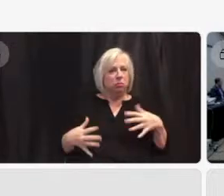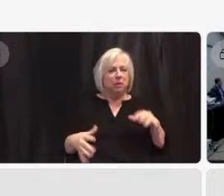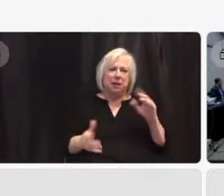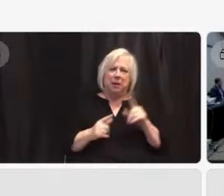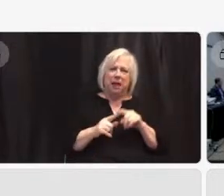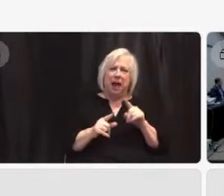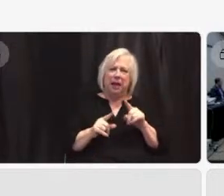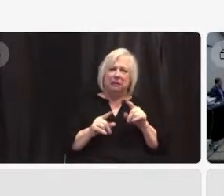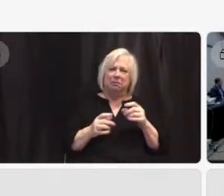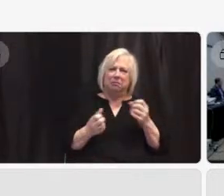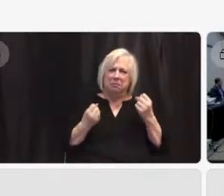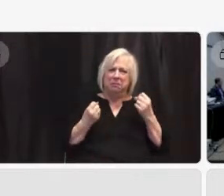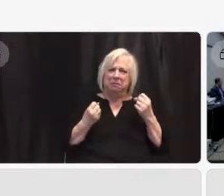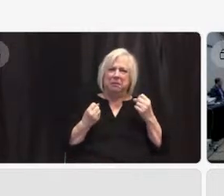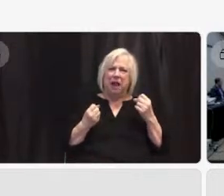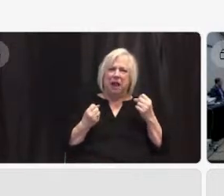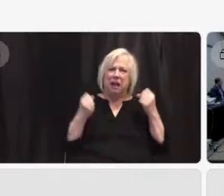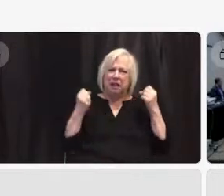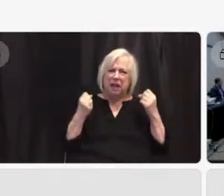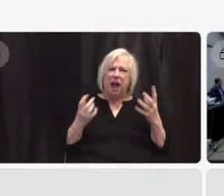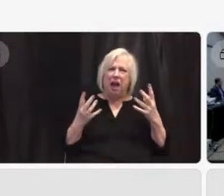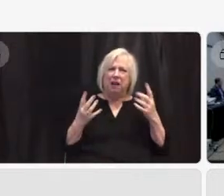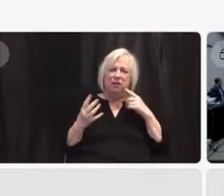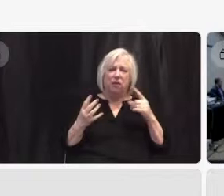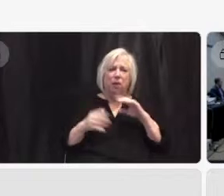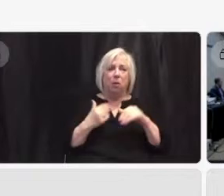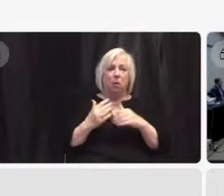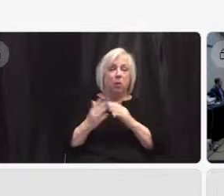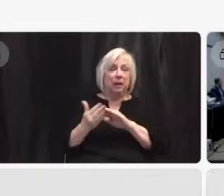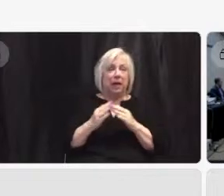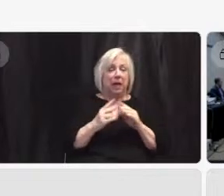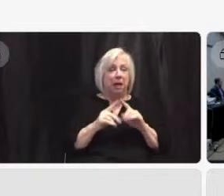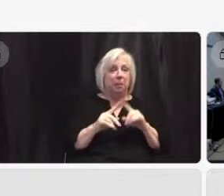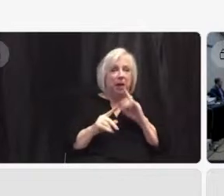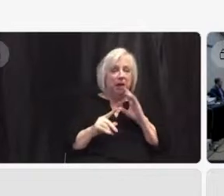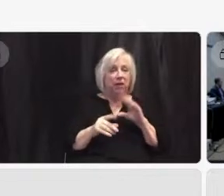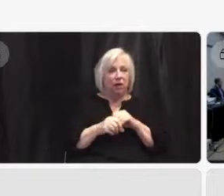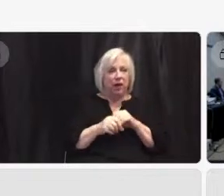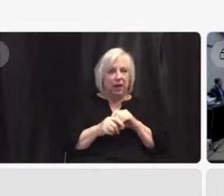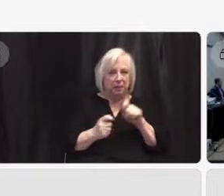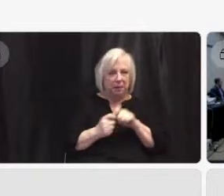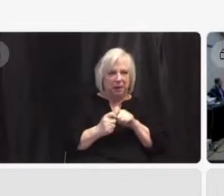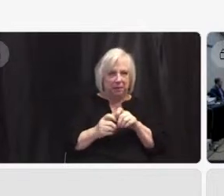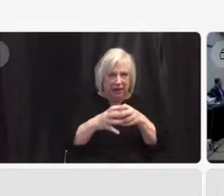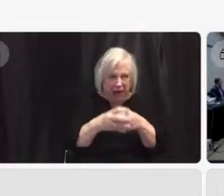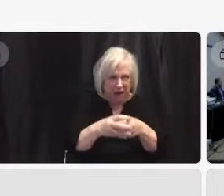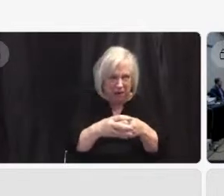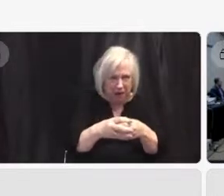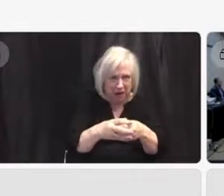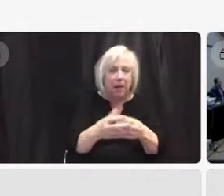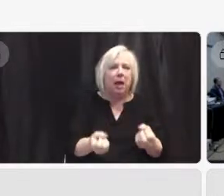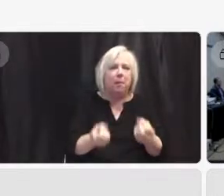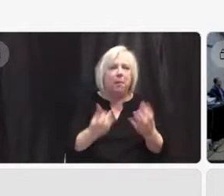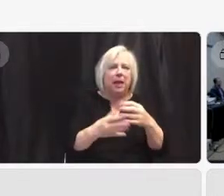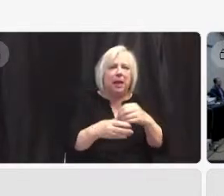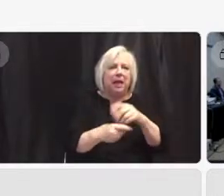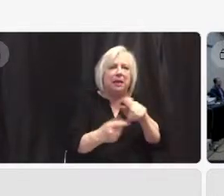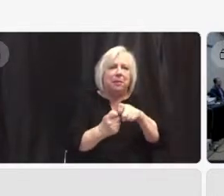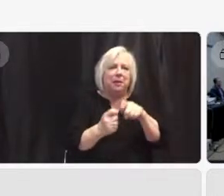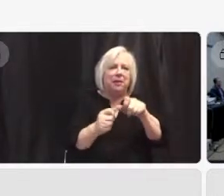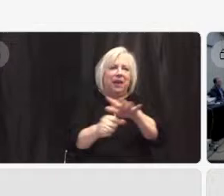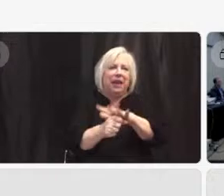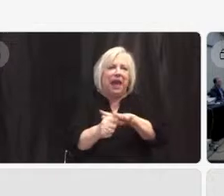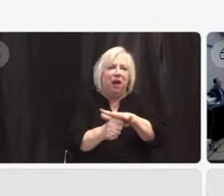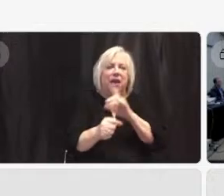the whole city, but if they're all in certain areas, how many is too many? When's